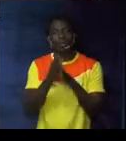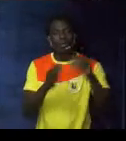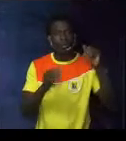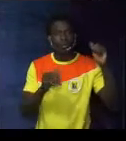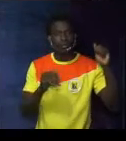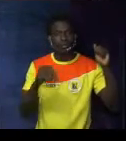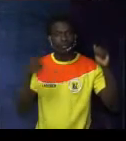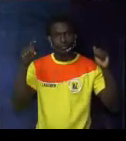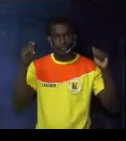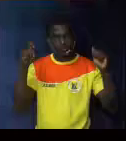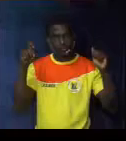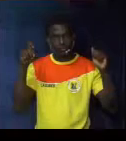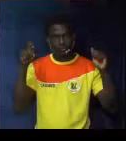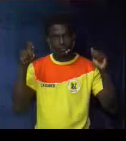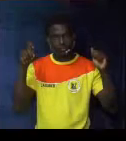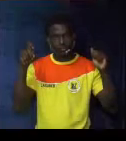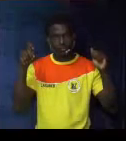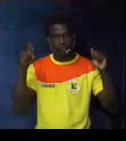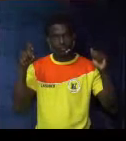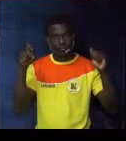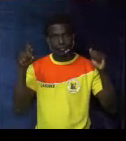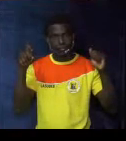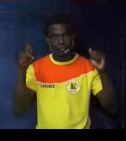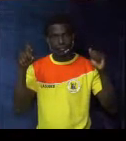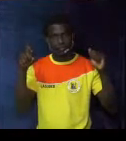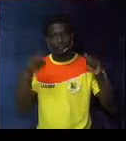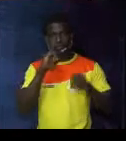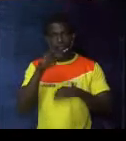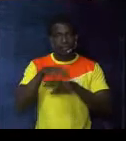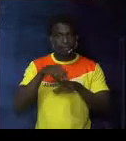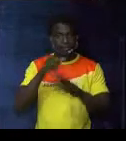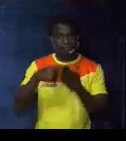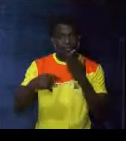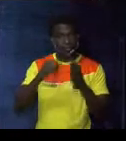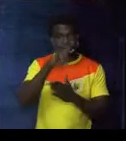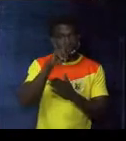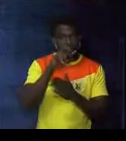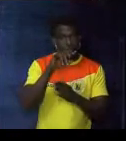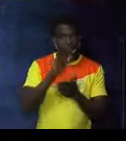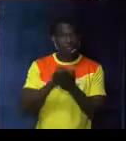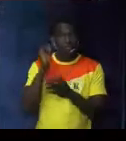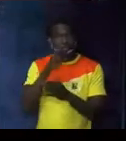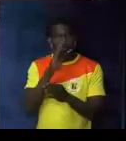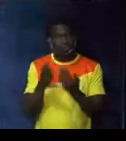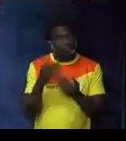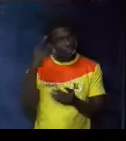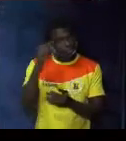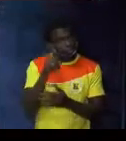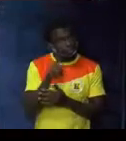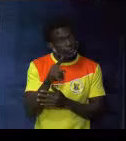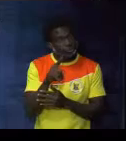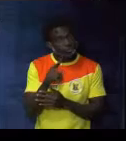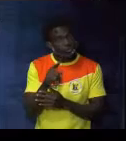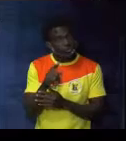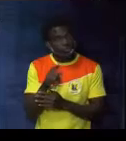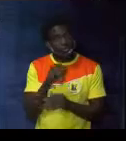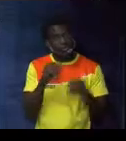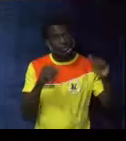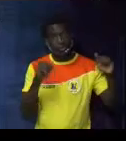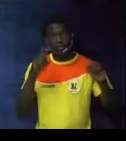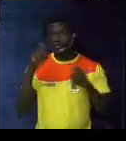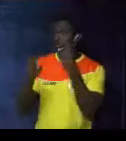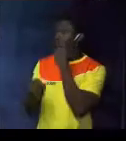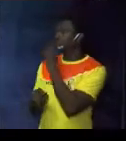The line AX. The line AX is called what? That should be easy for you, my friend. The